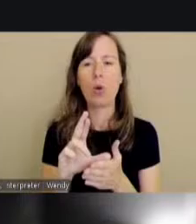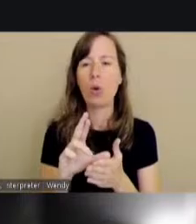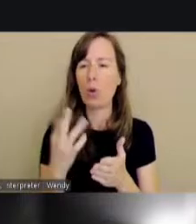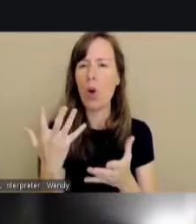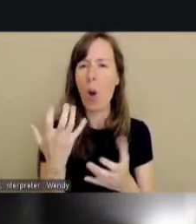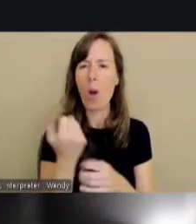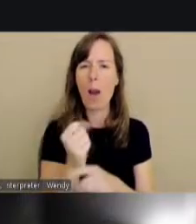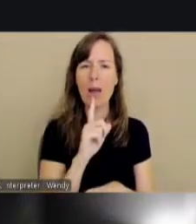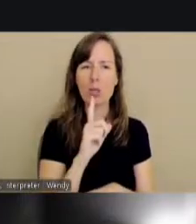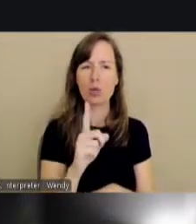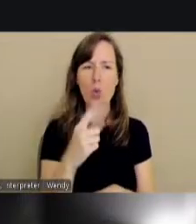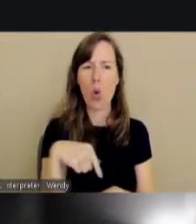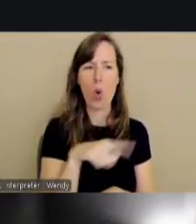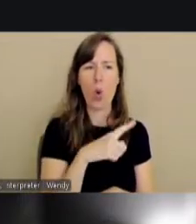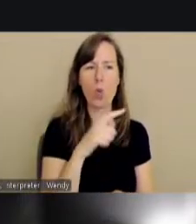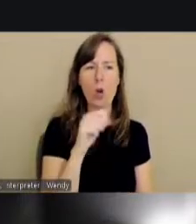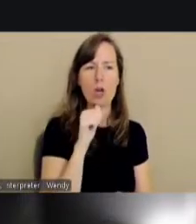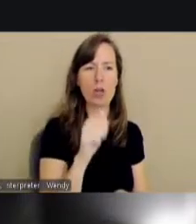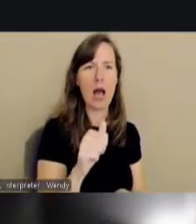that we're not